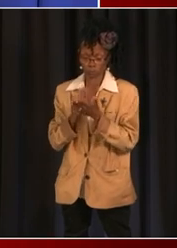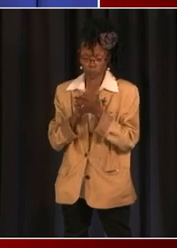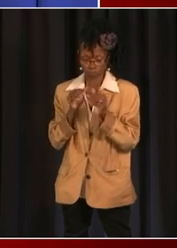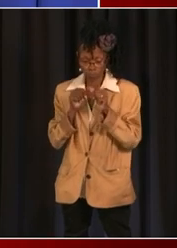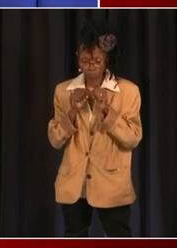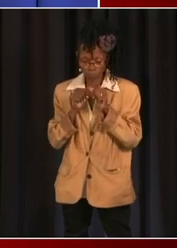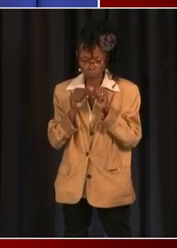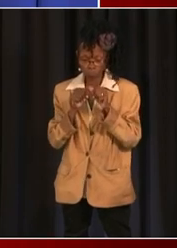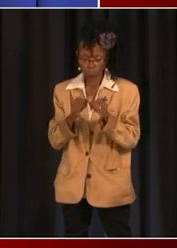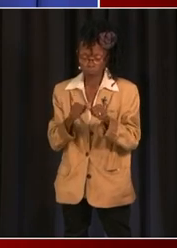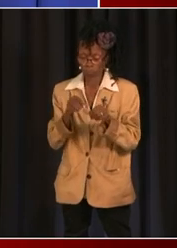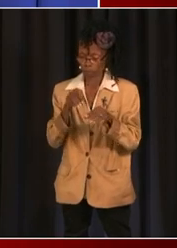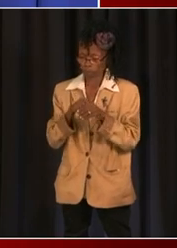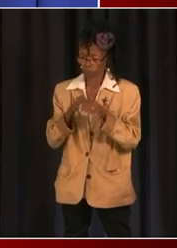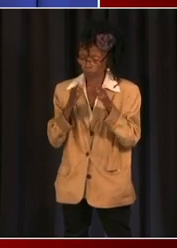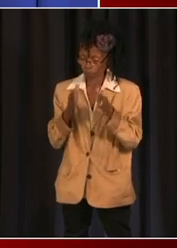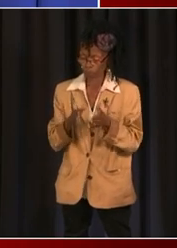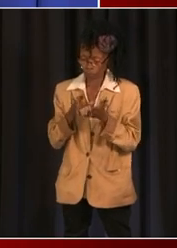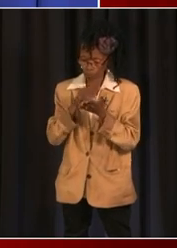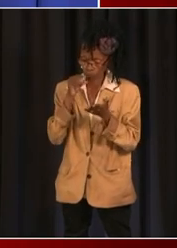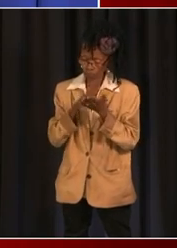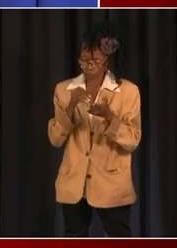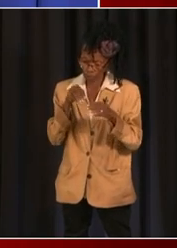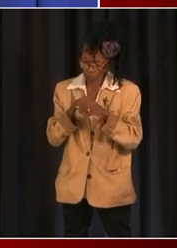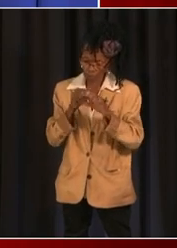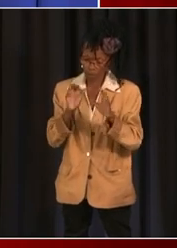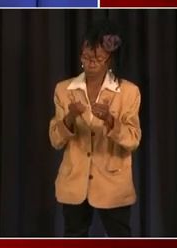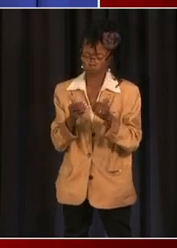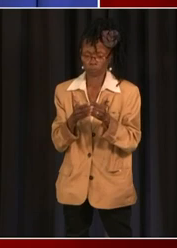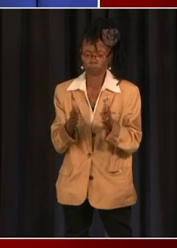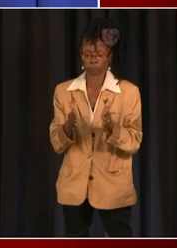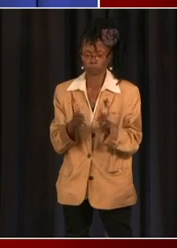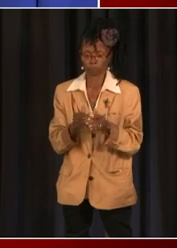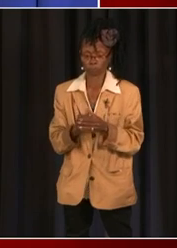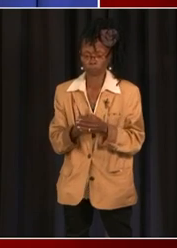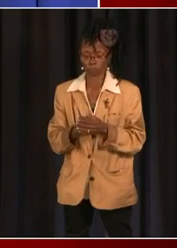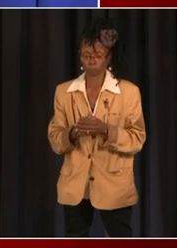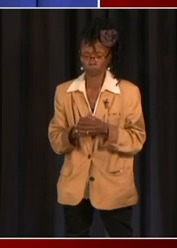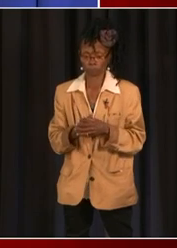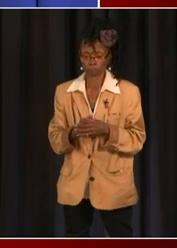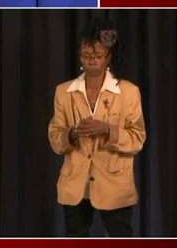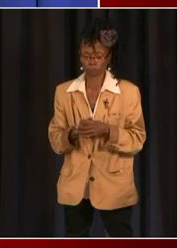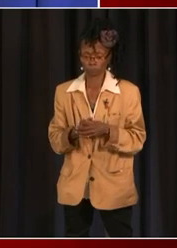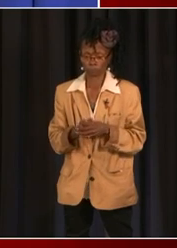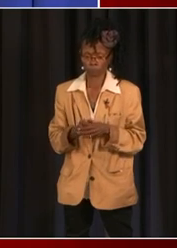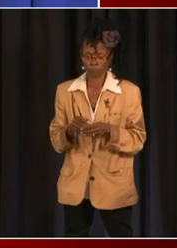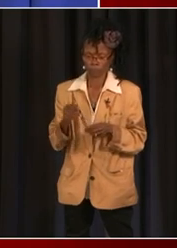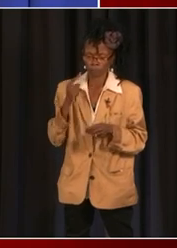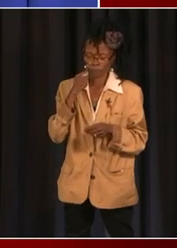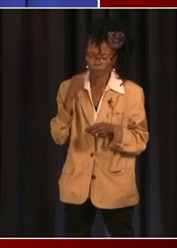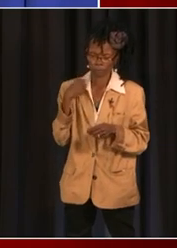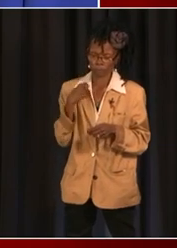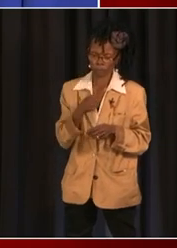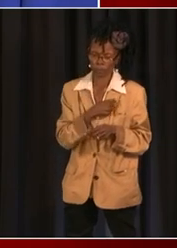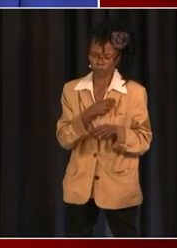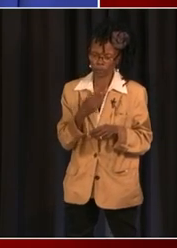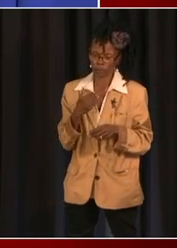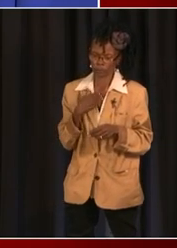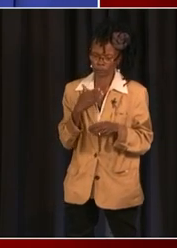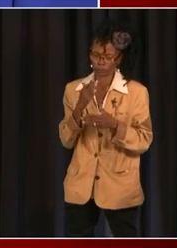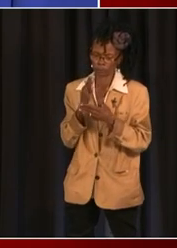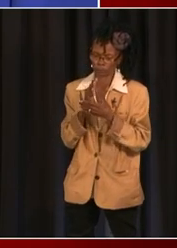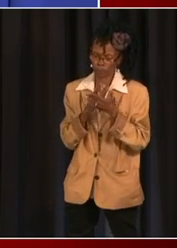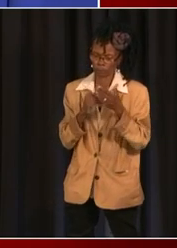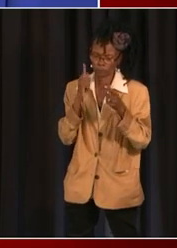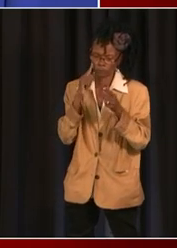and in-person continues to occur in those schools. So I do think that the layered mitigation strategies are in place and do appear to be